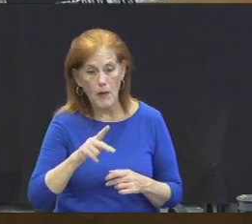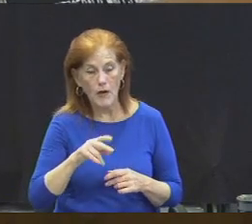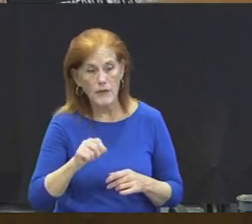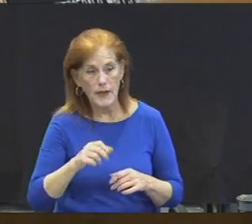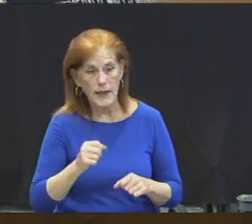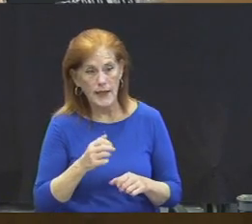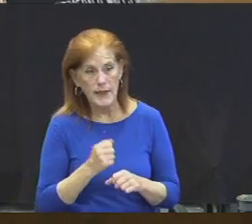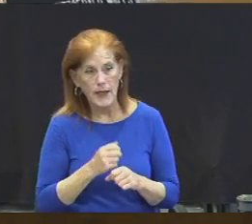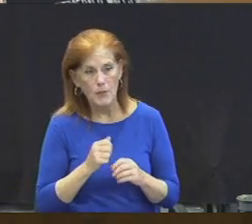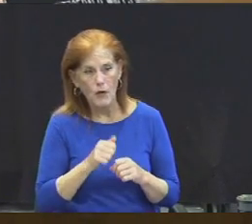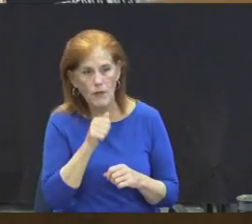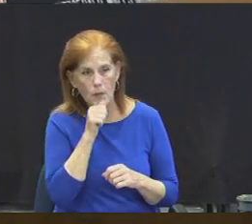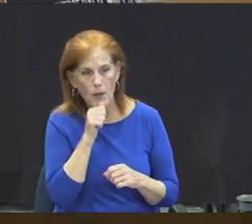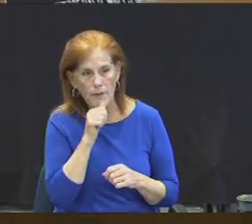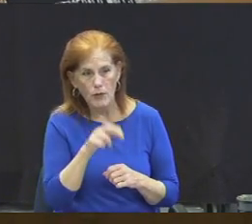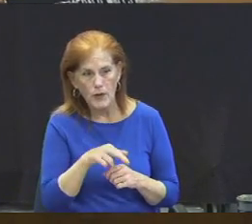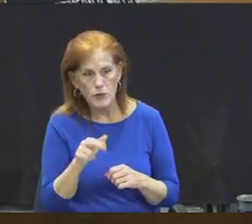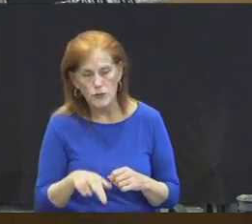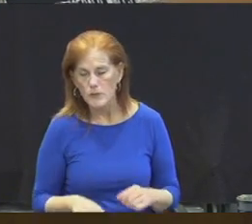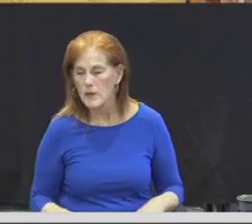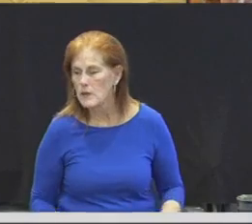access a private restroom?